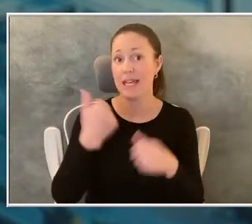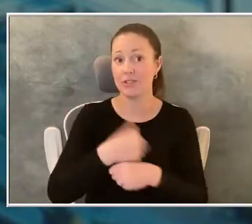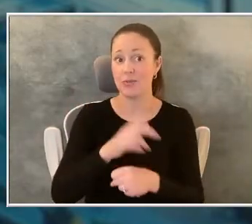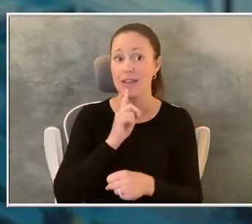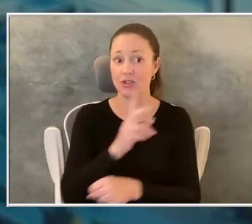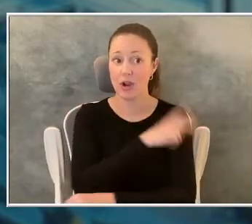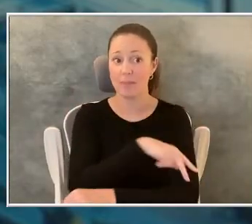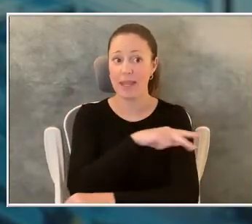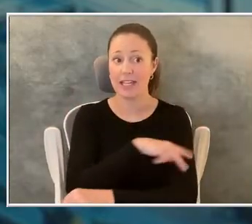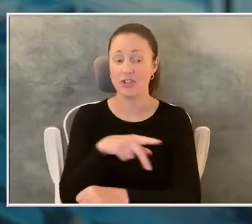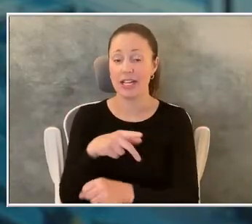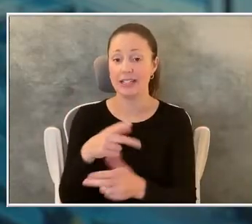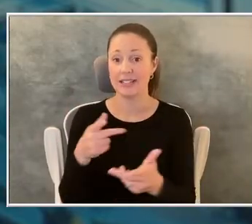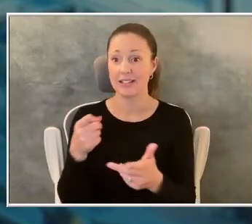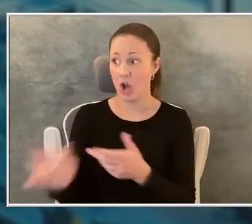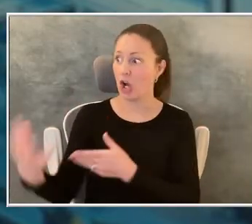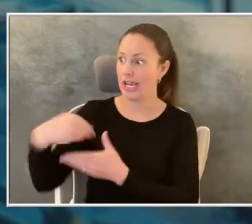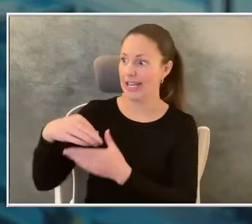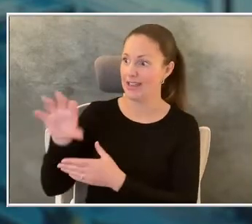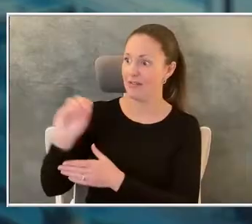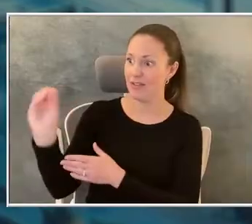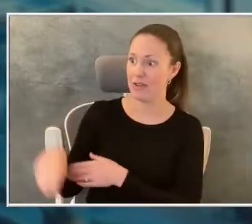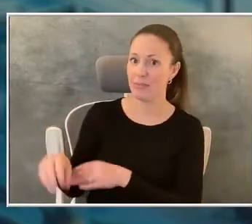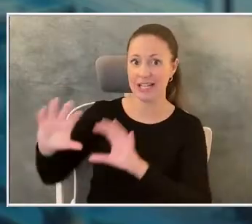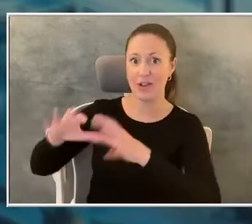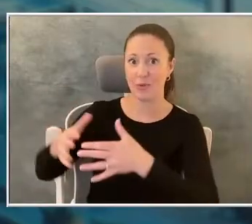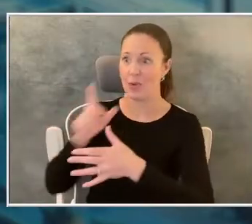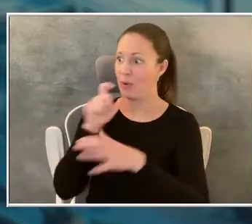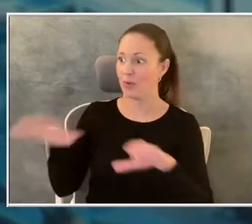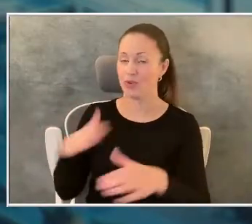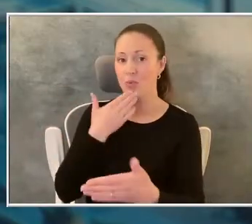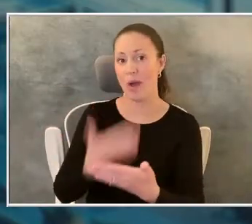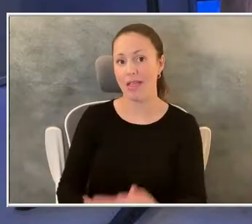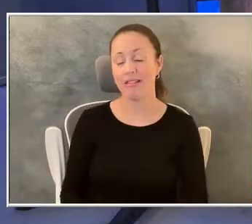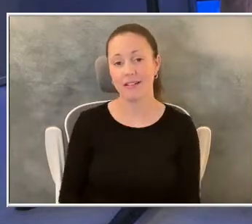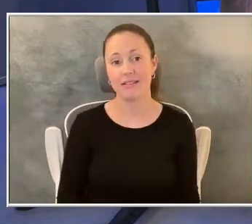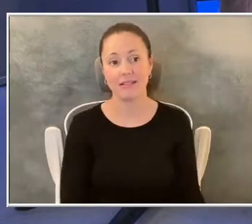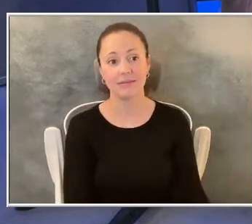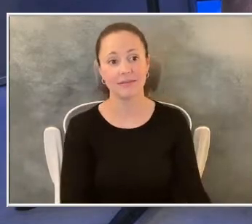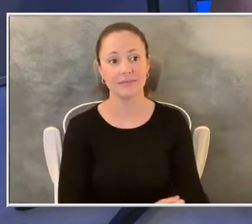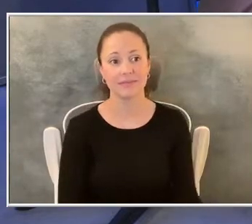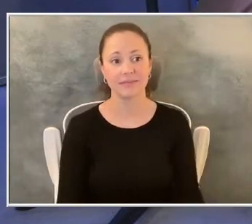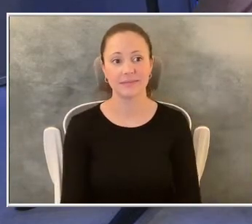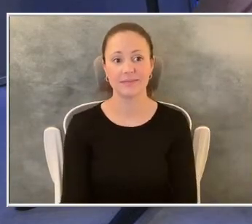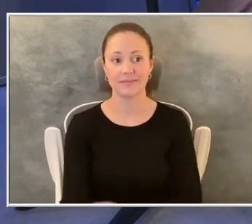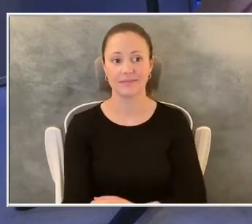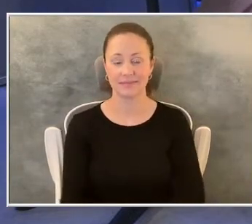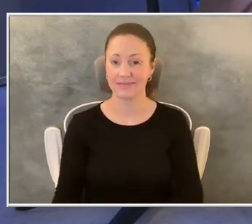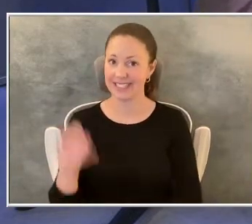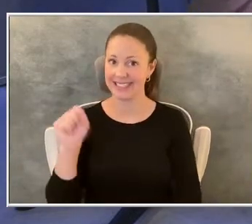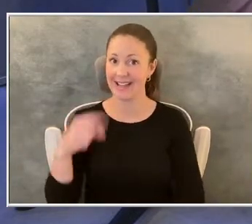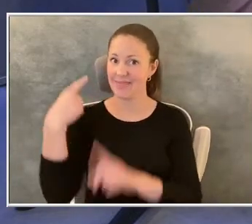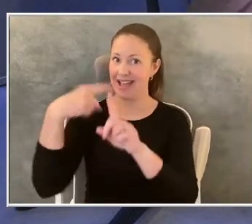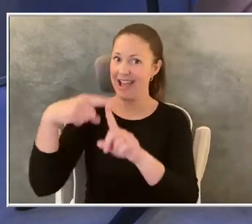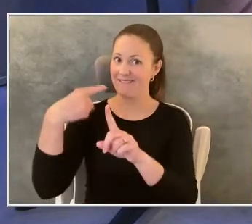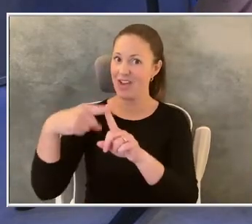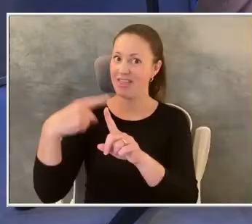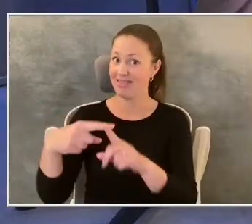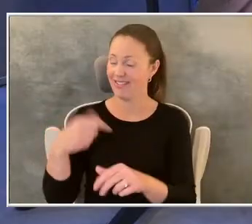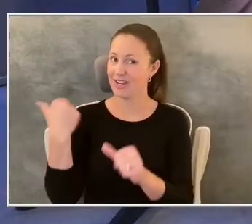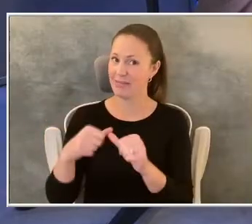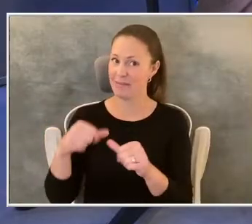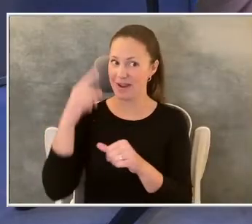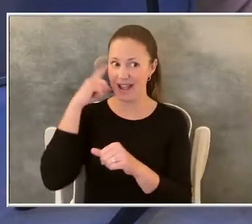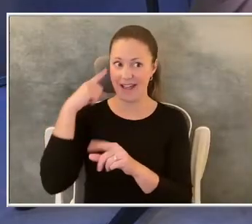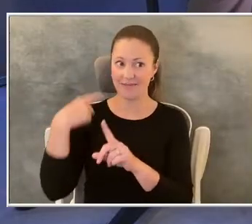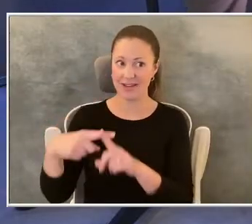the 50% who do well. Yes. Yeah. The glass half full. The glass half Glass full. half full. right. I like that. And they do run that